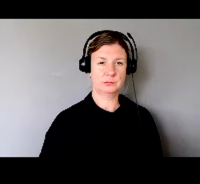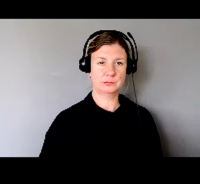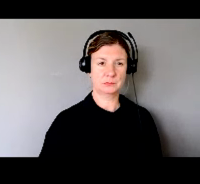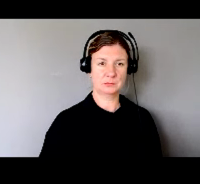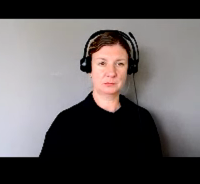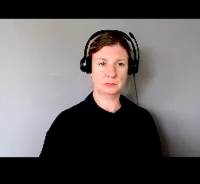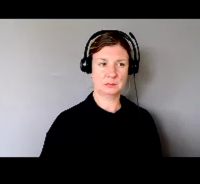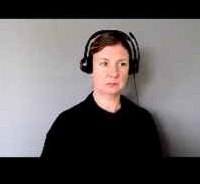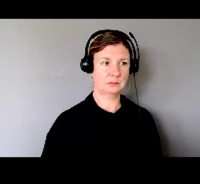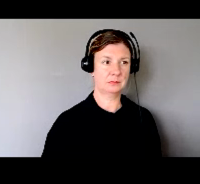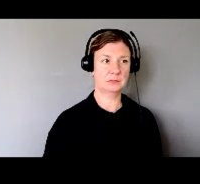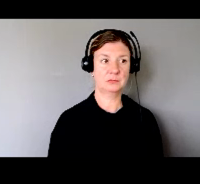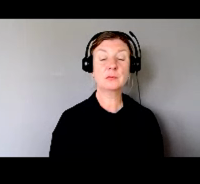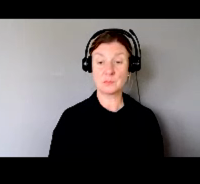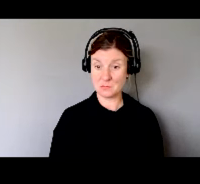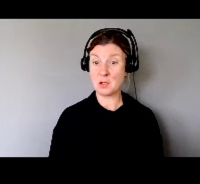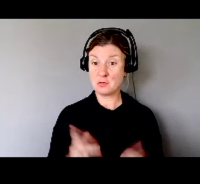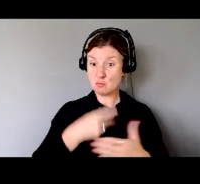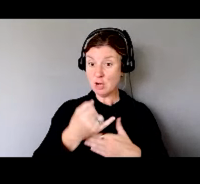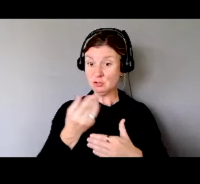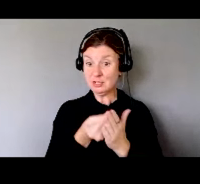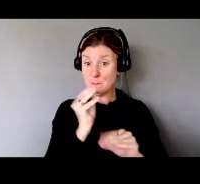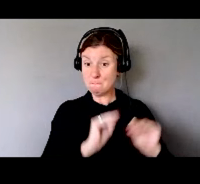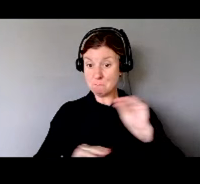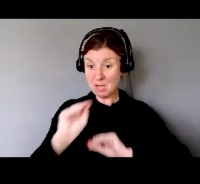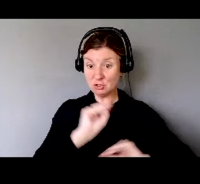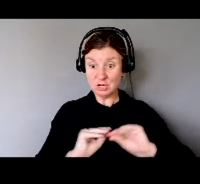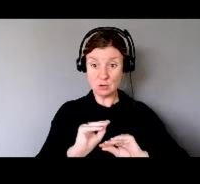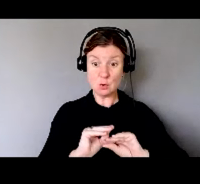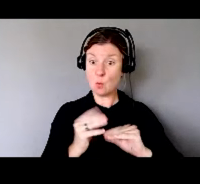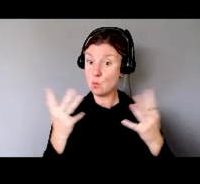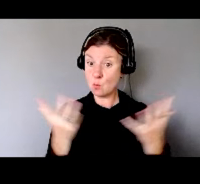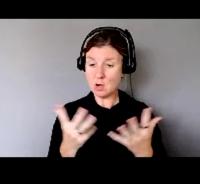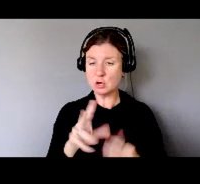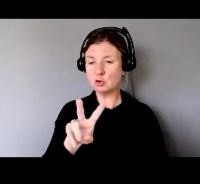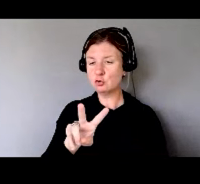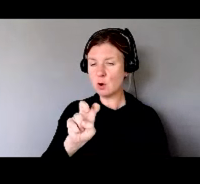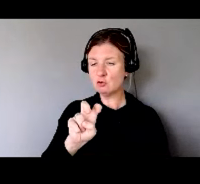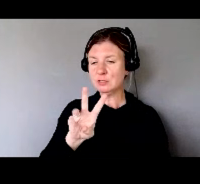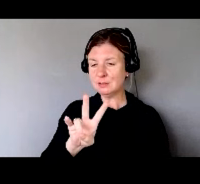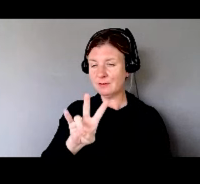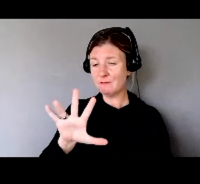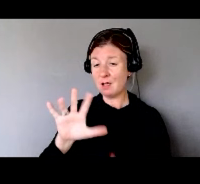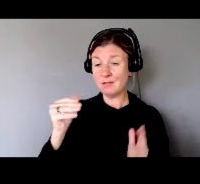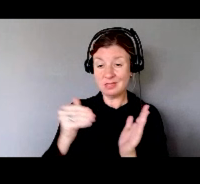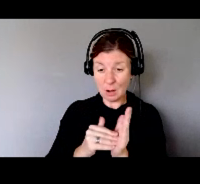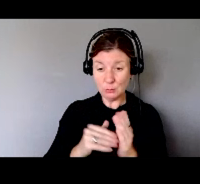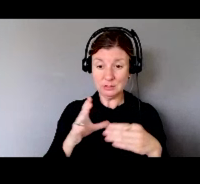The budget for this project is $275,000, with